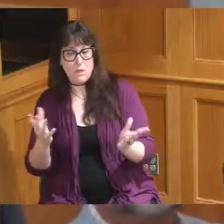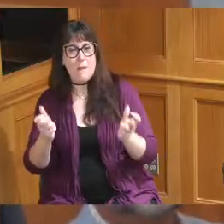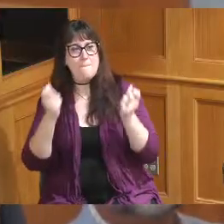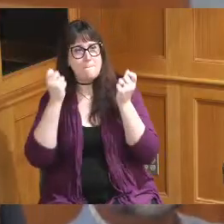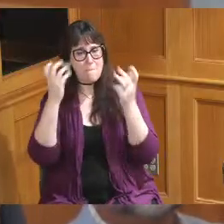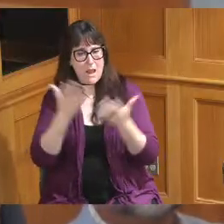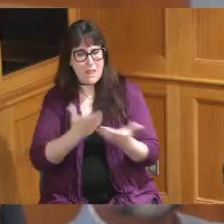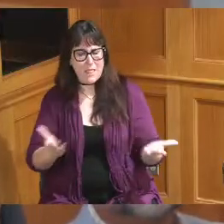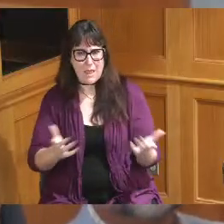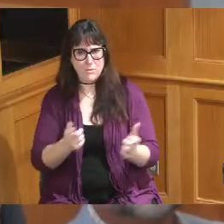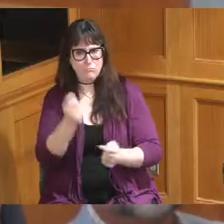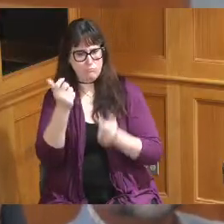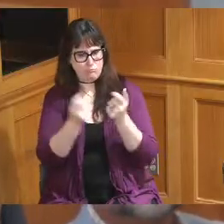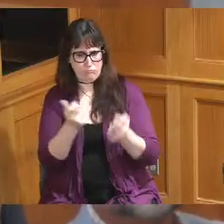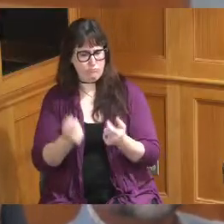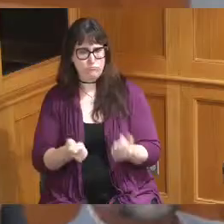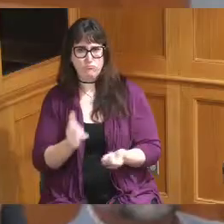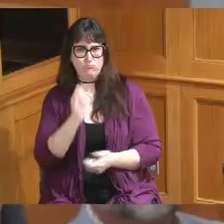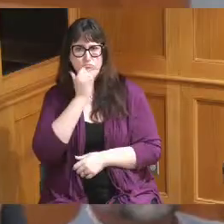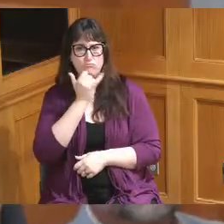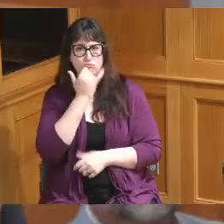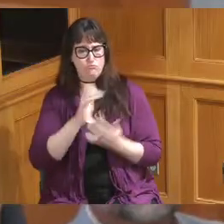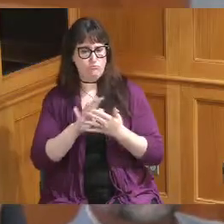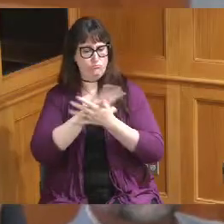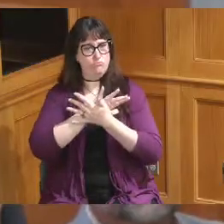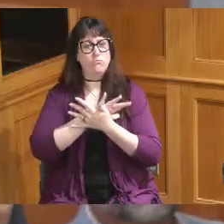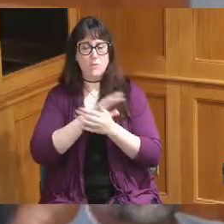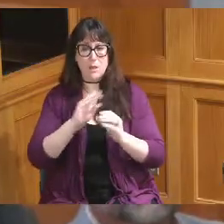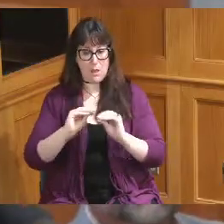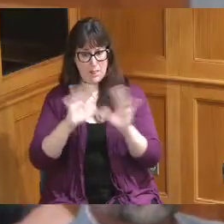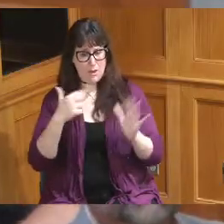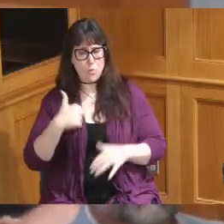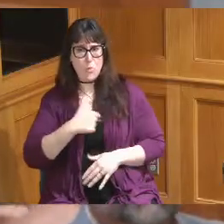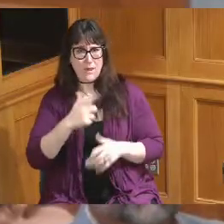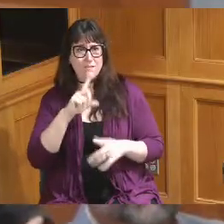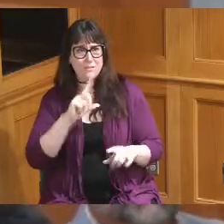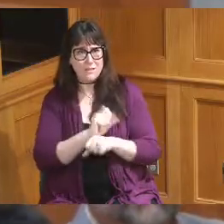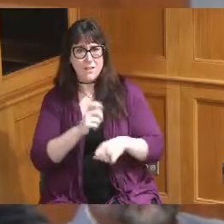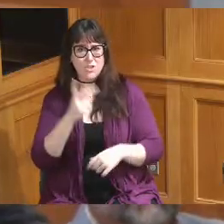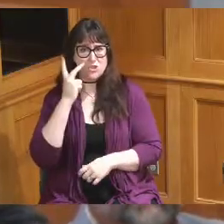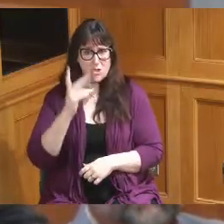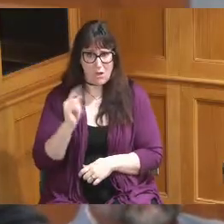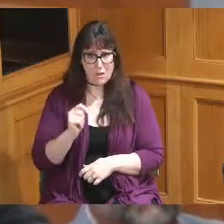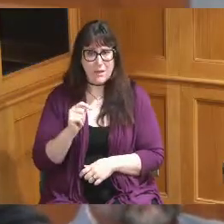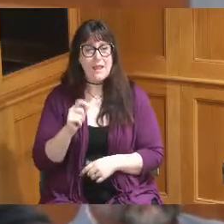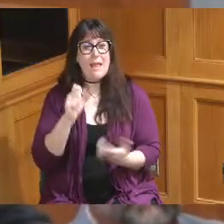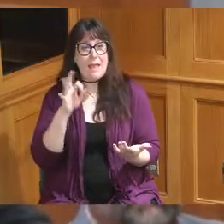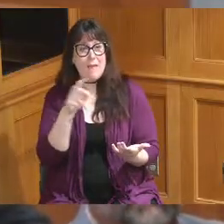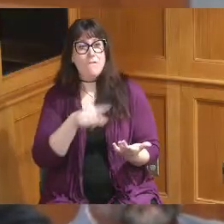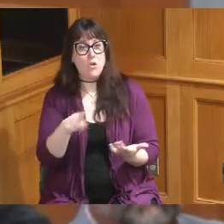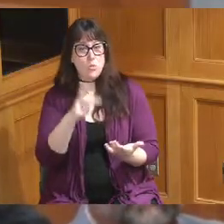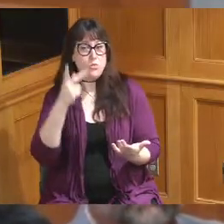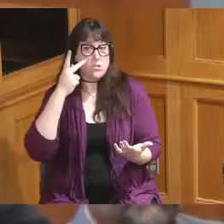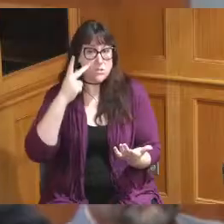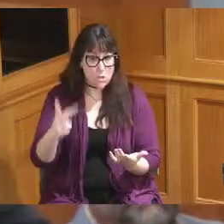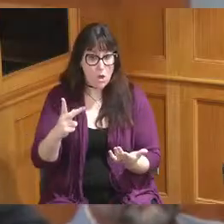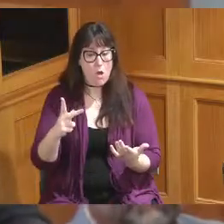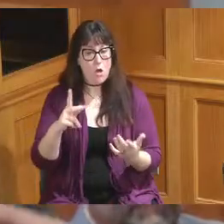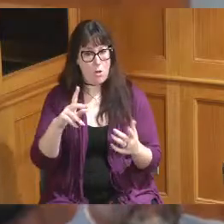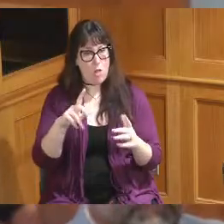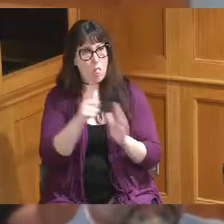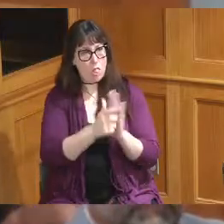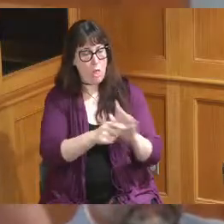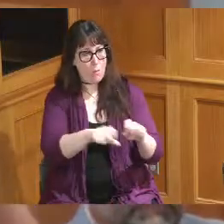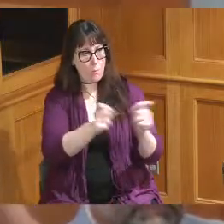were omitted that were clear to the residents they saw. Once again, if you actually saw a crime being committed, Mr.